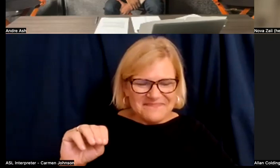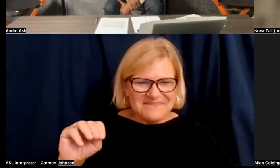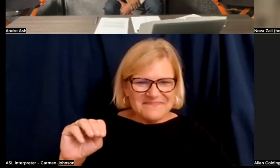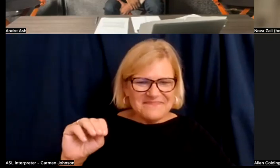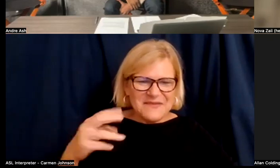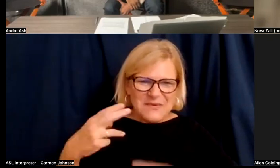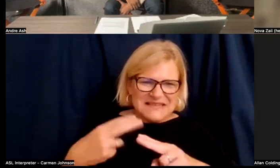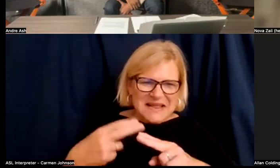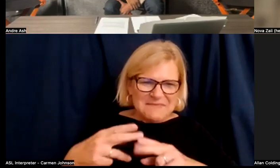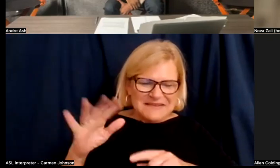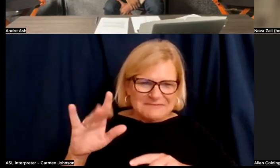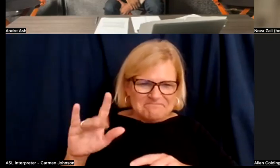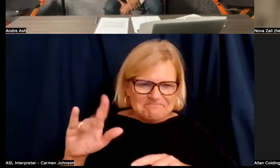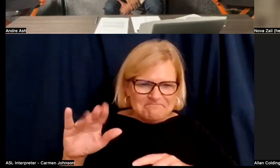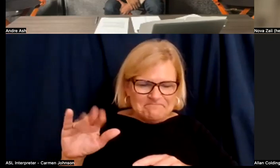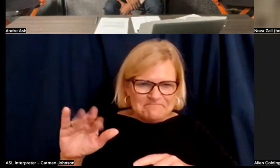what's the name of that?